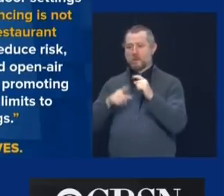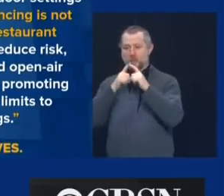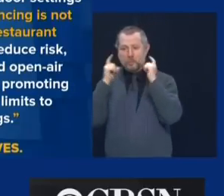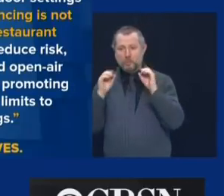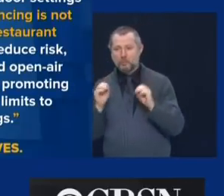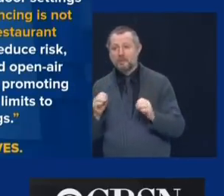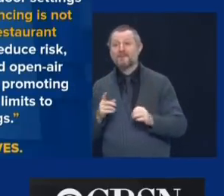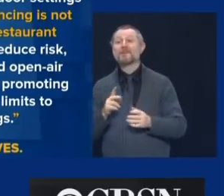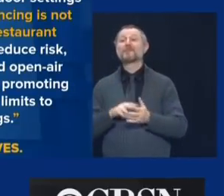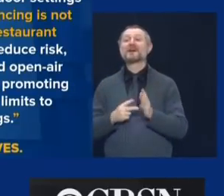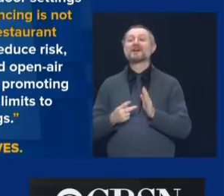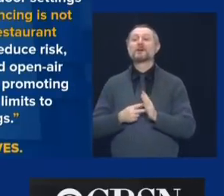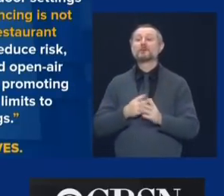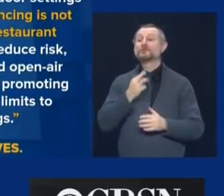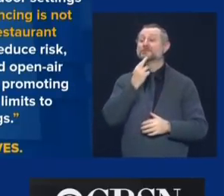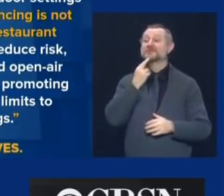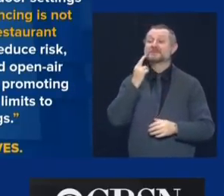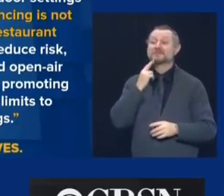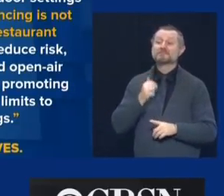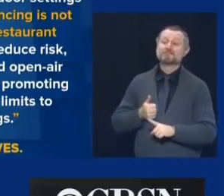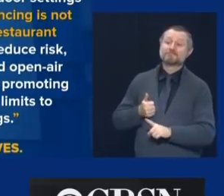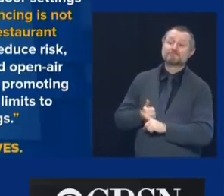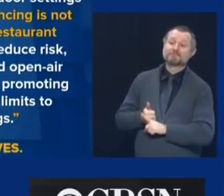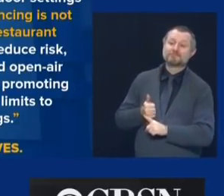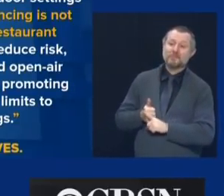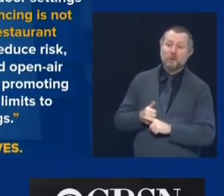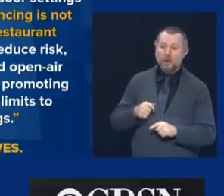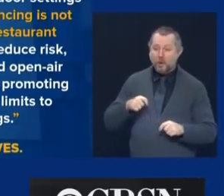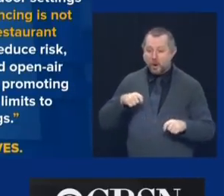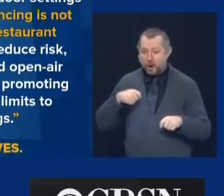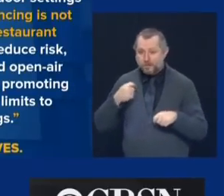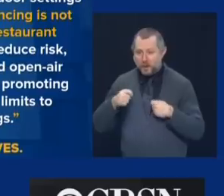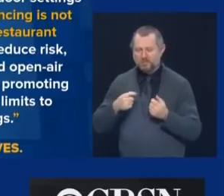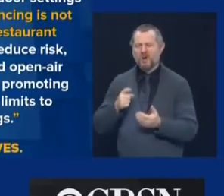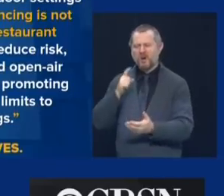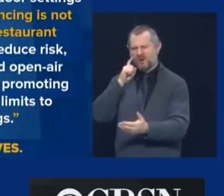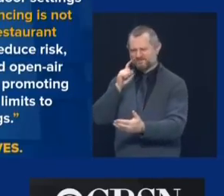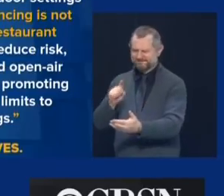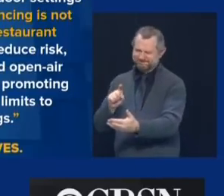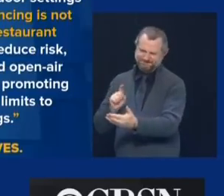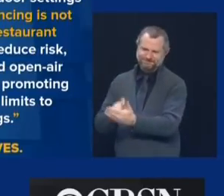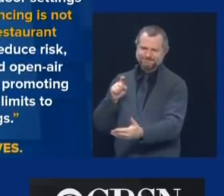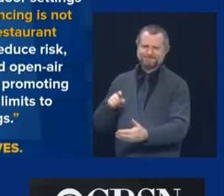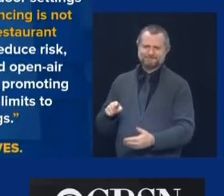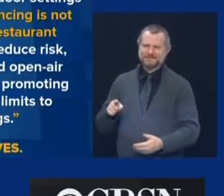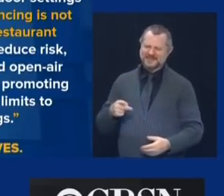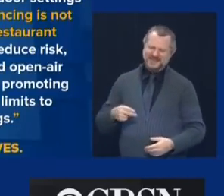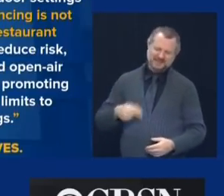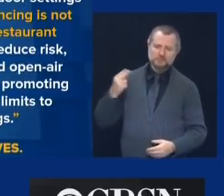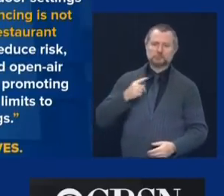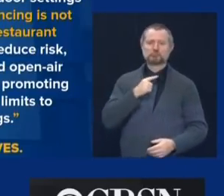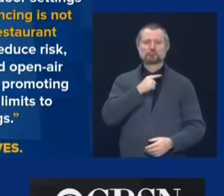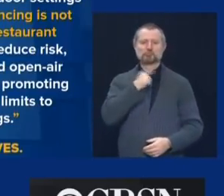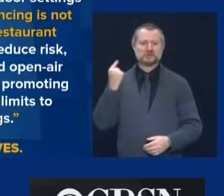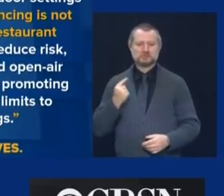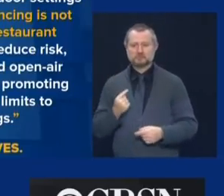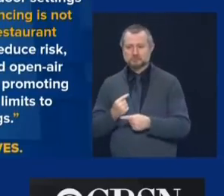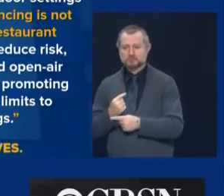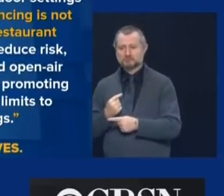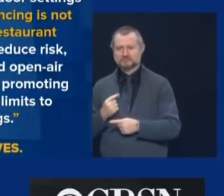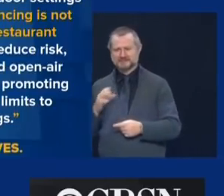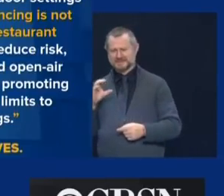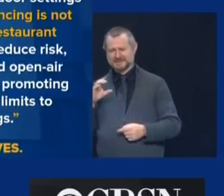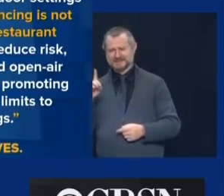e.g. restaurant dining, have been identified as particularly high-risk scenarios. So this is the